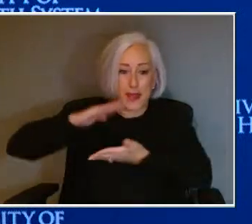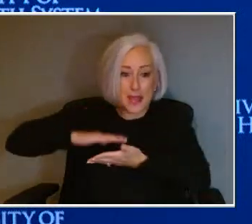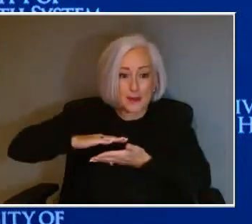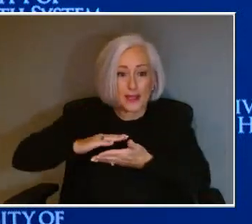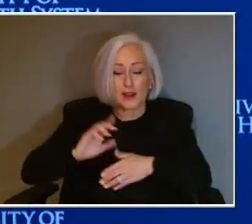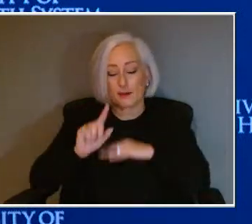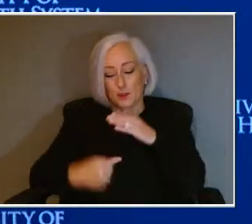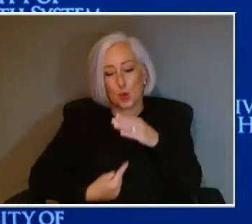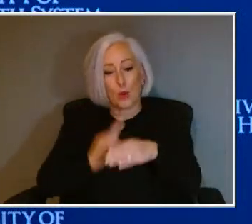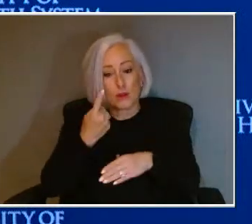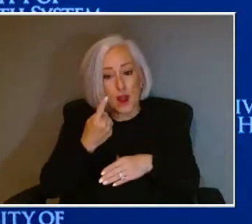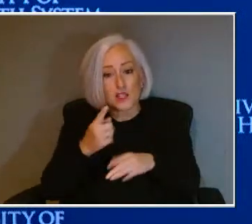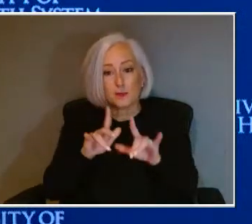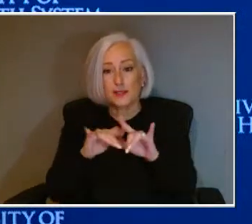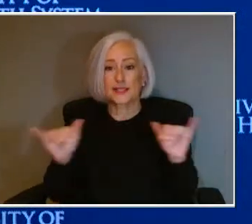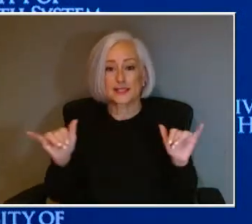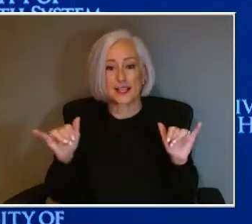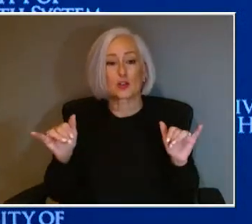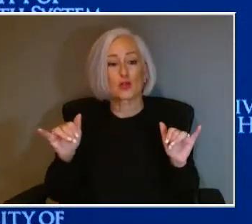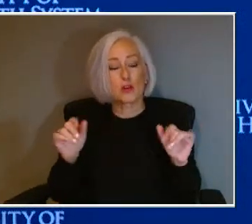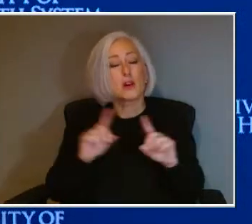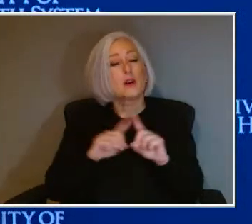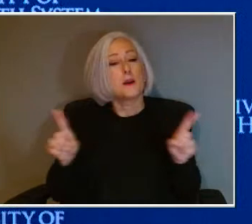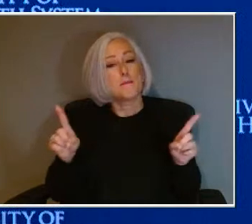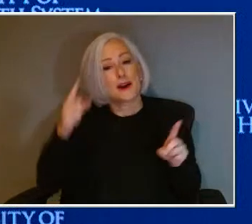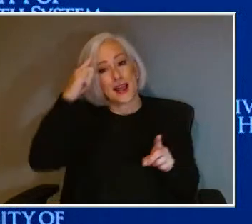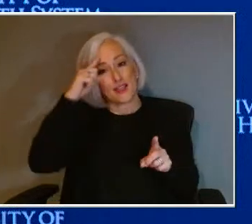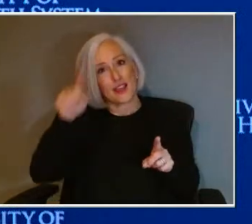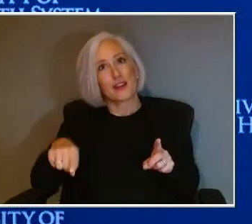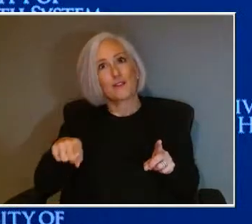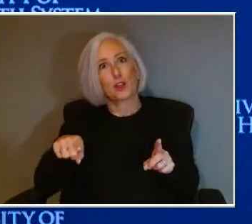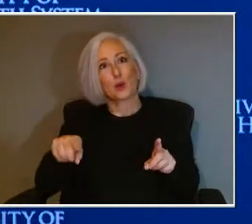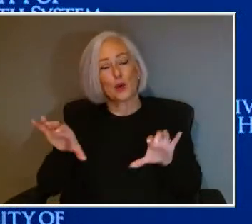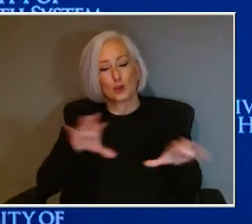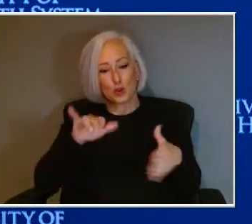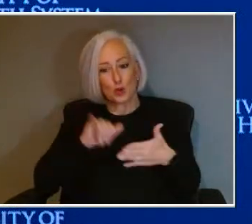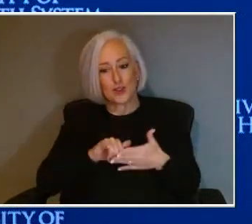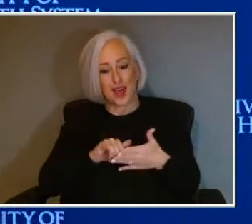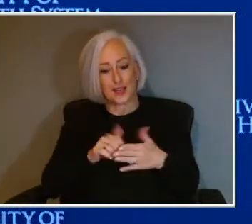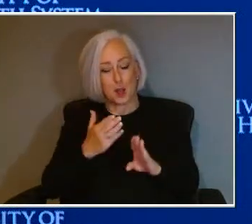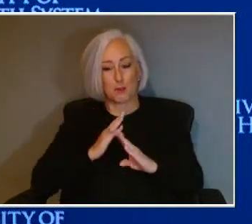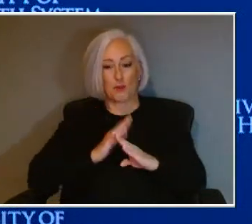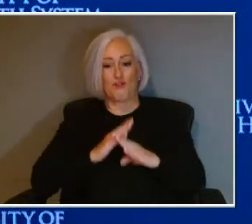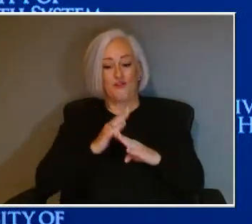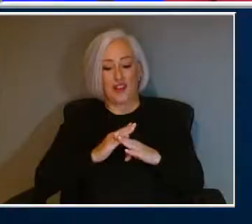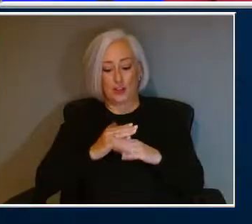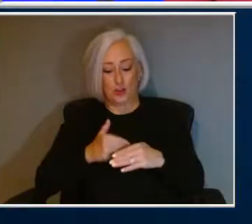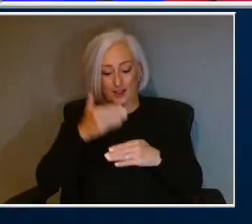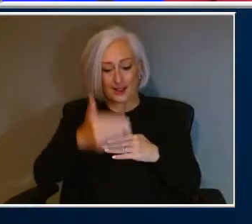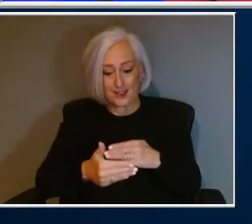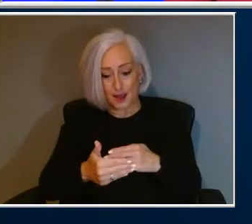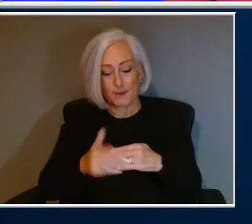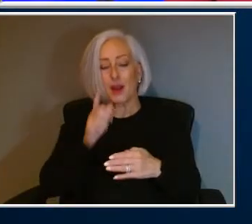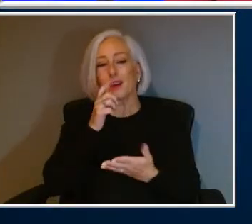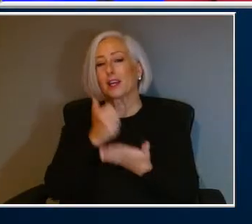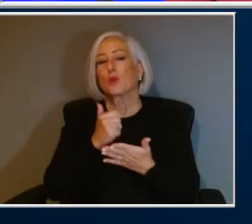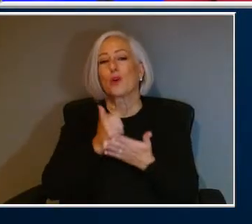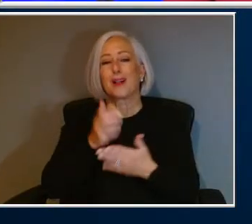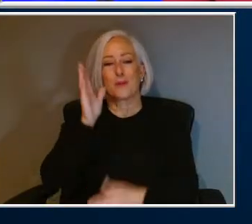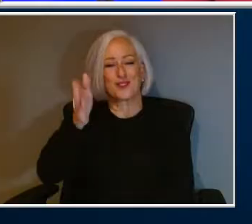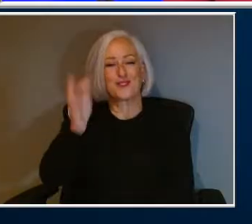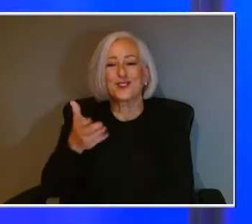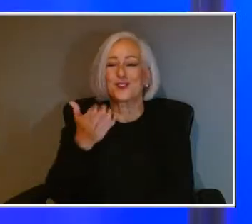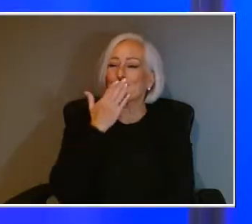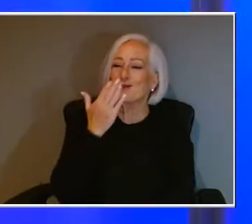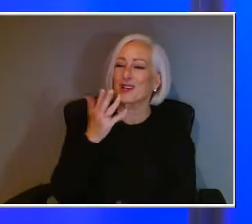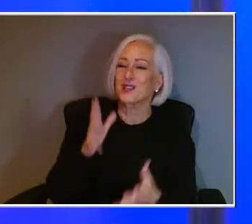colonoscopies, of course. But I think if we take that extra step to do that prevention, it will pay off in the future. Absolutely. Thank you so much.